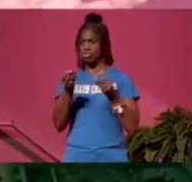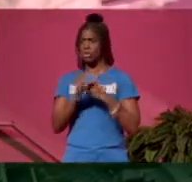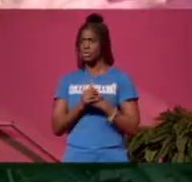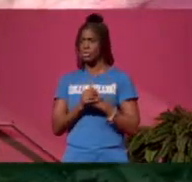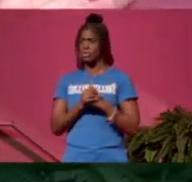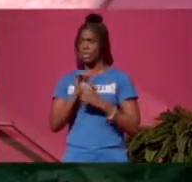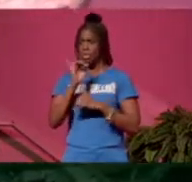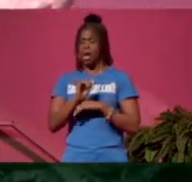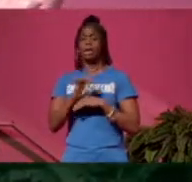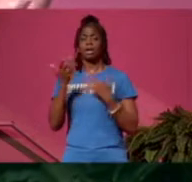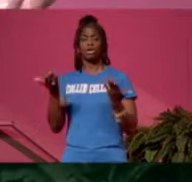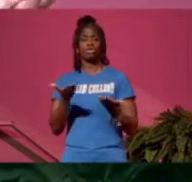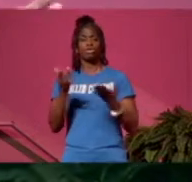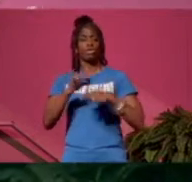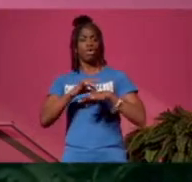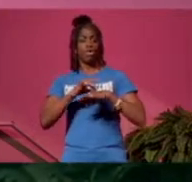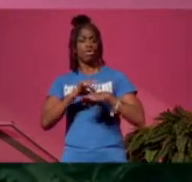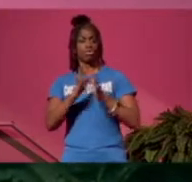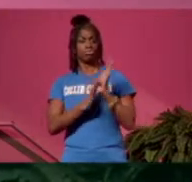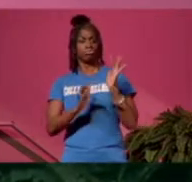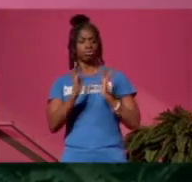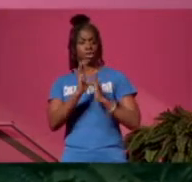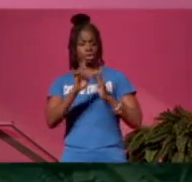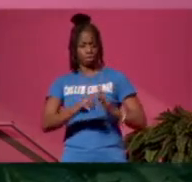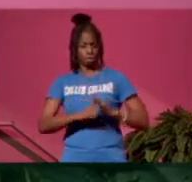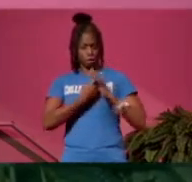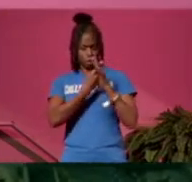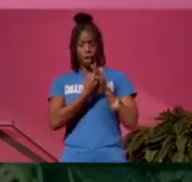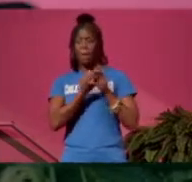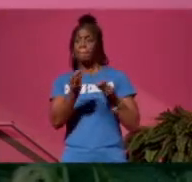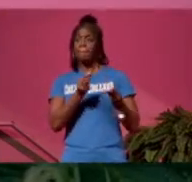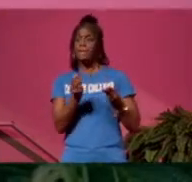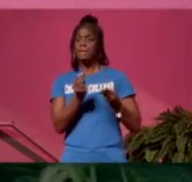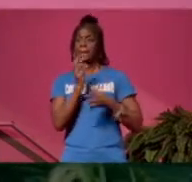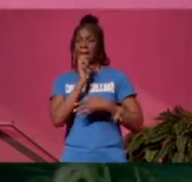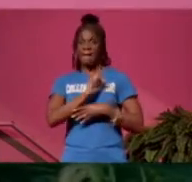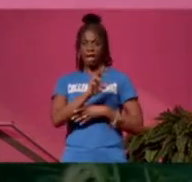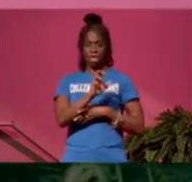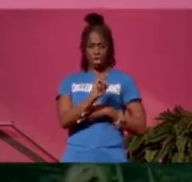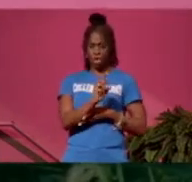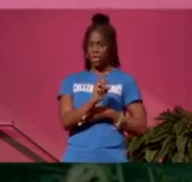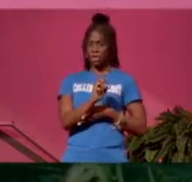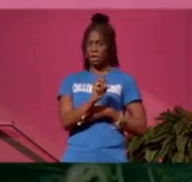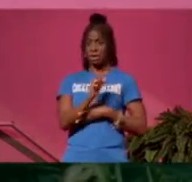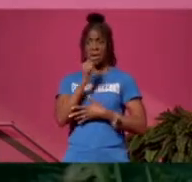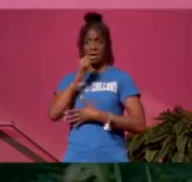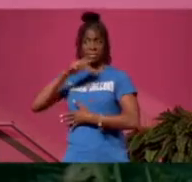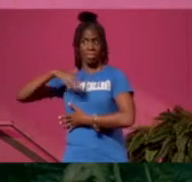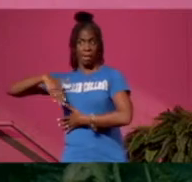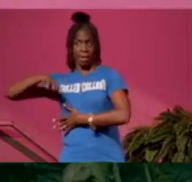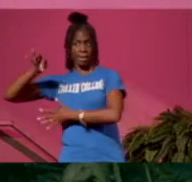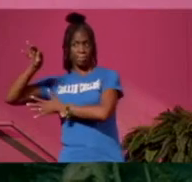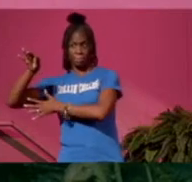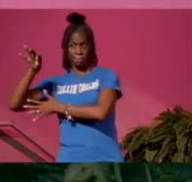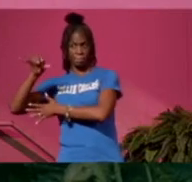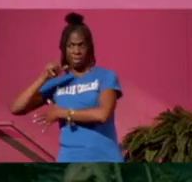earthly ministry, right? Come here. He ain't preached not one word of liberation.